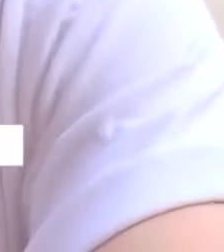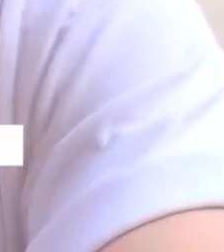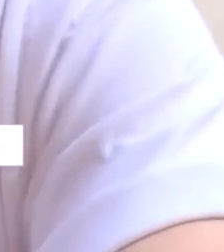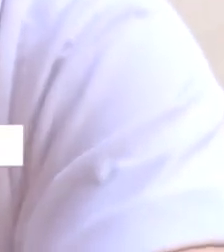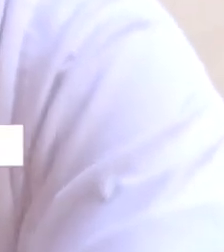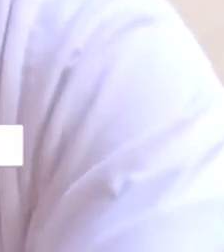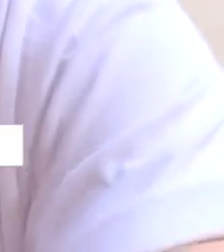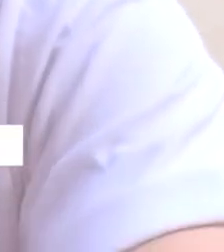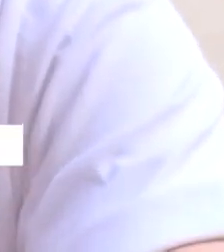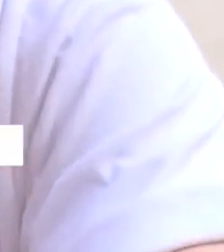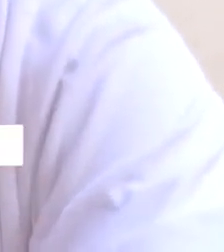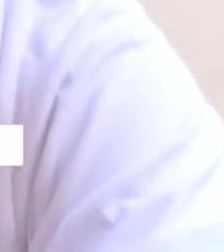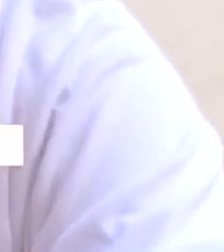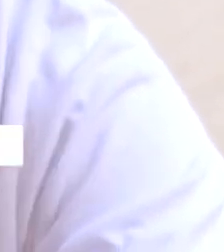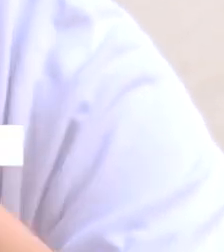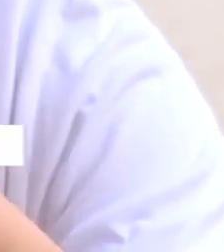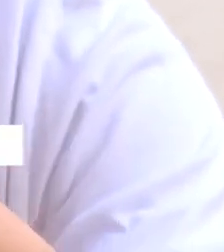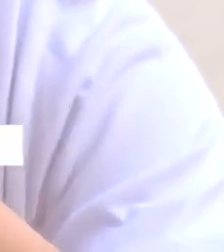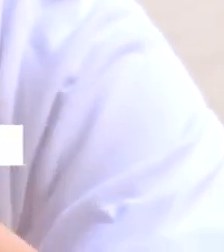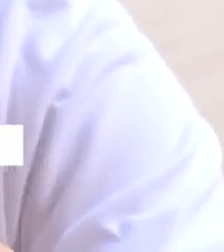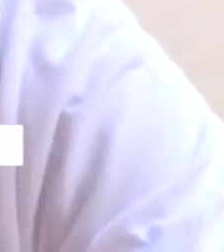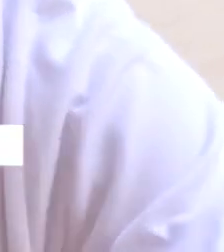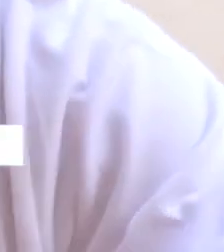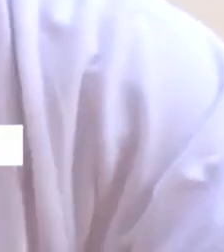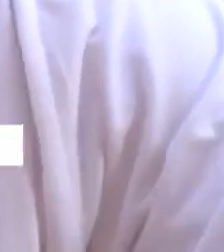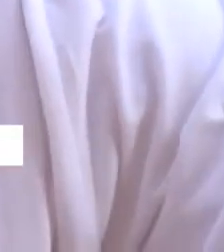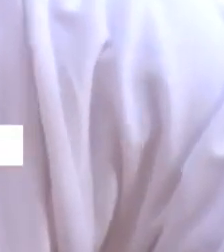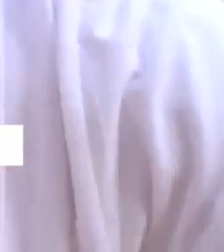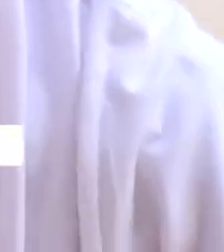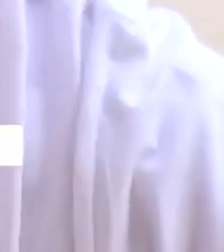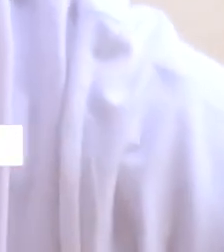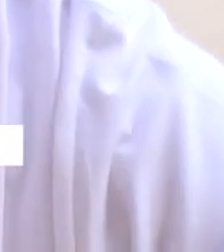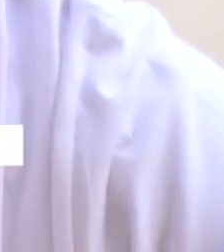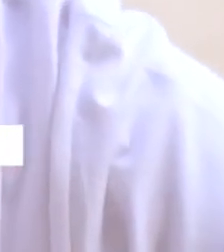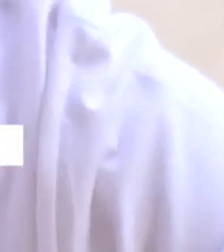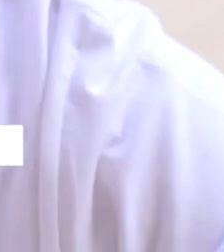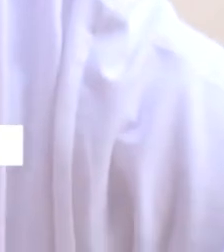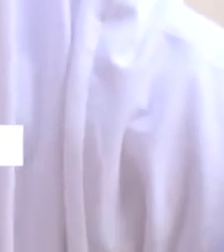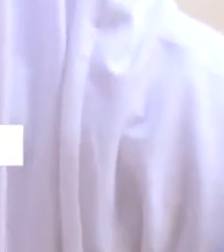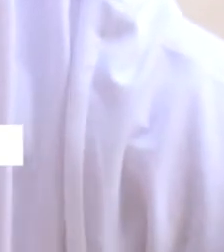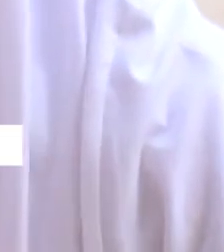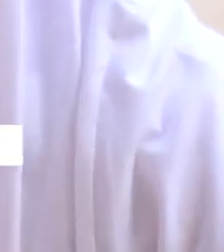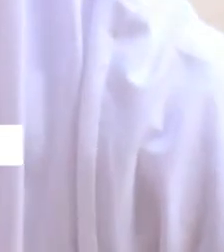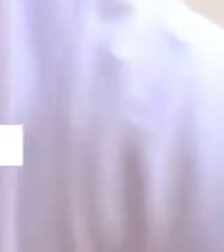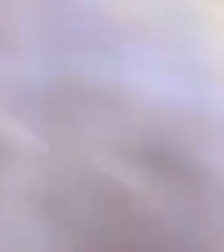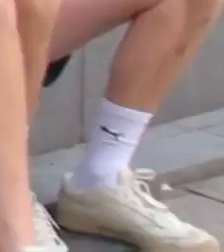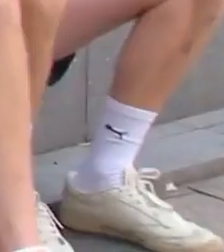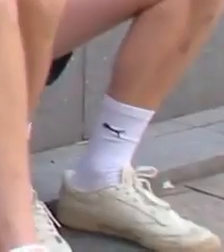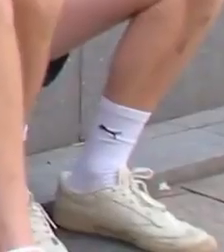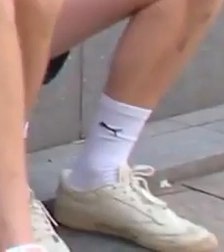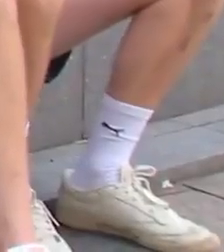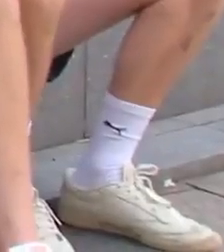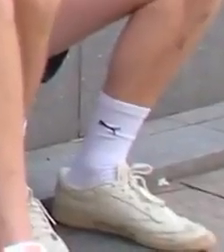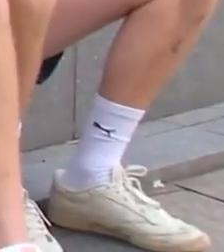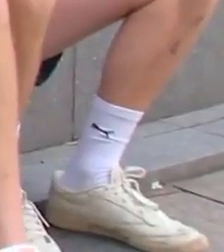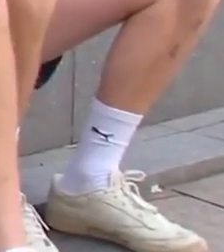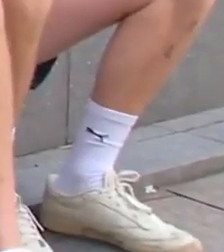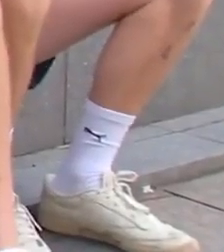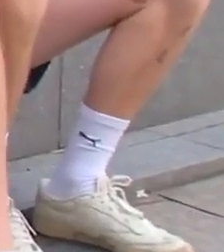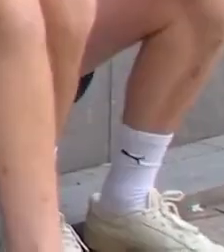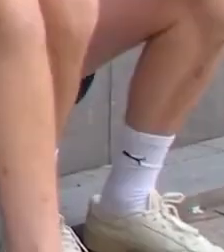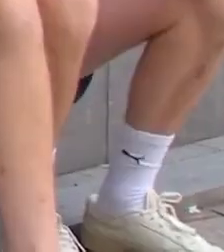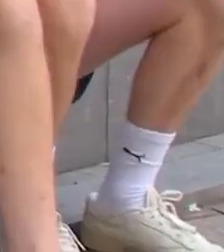more ingredients than normal sushi to me, so it's like a little bit more tasty in that sense. Yeah. Very good. And sushi. I think we can finish it